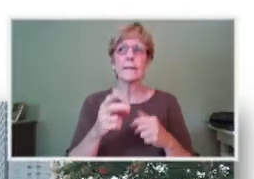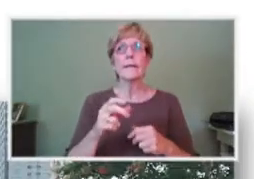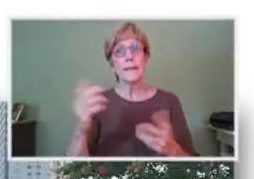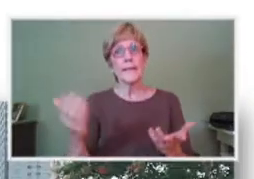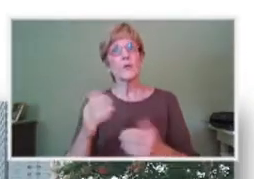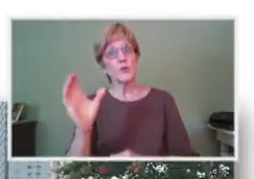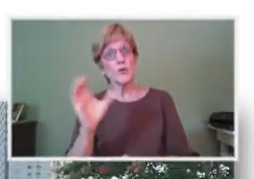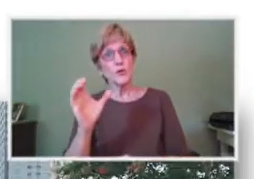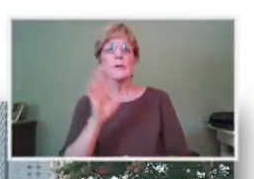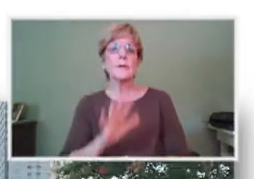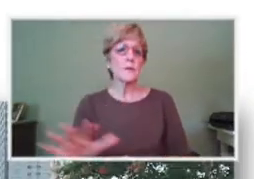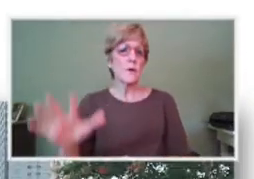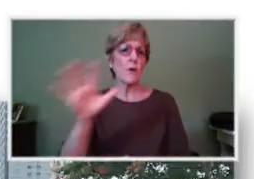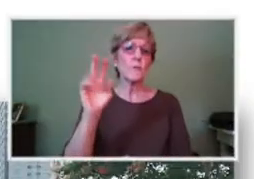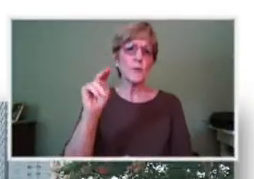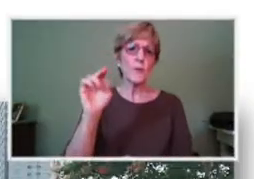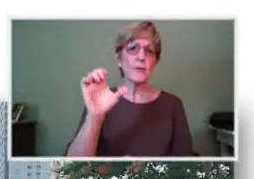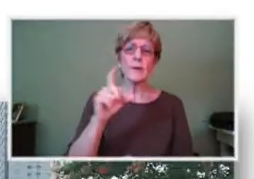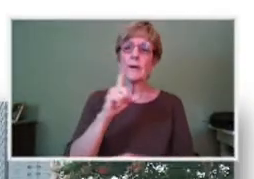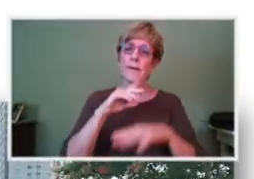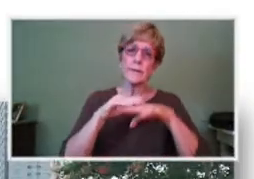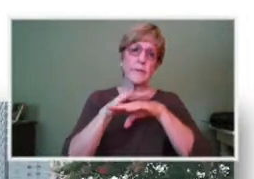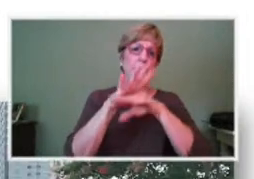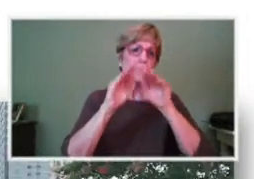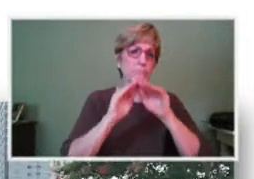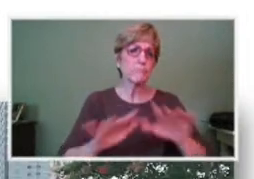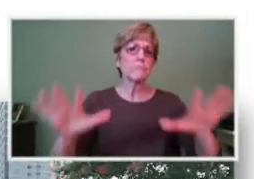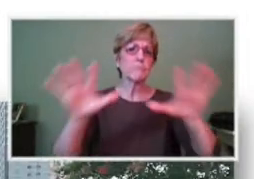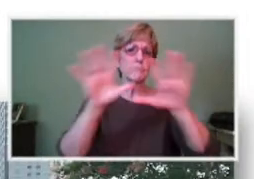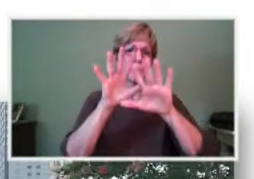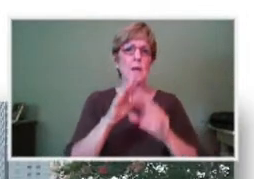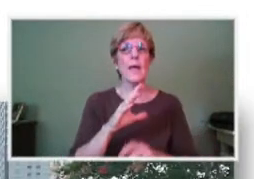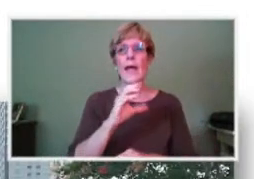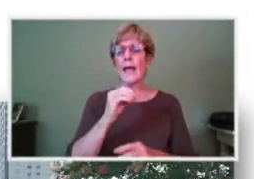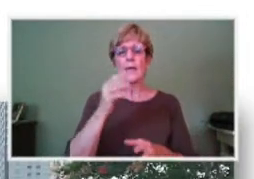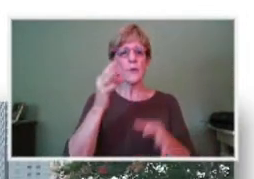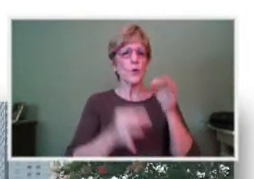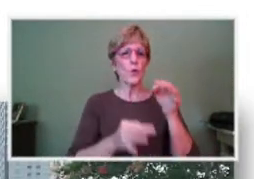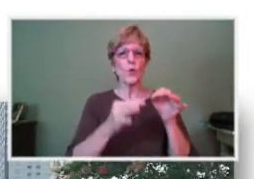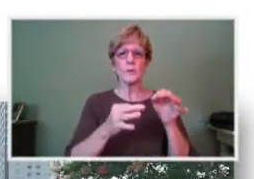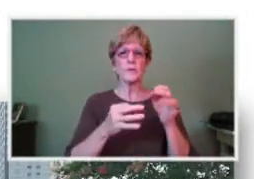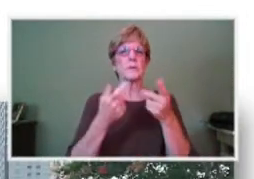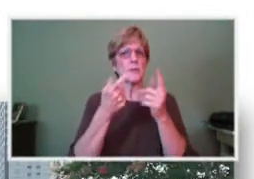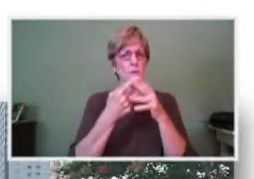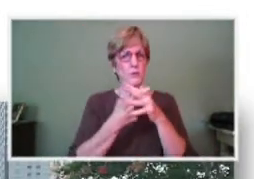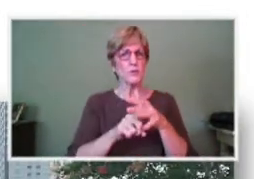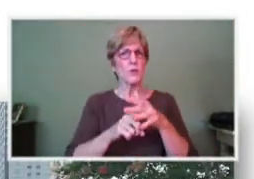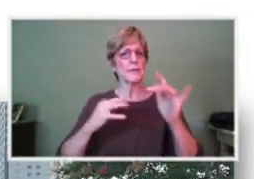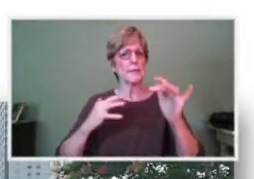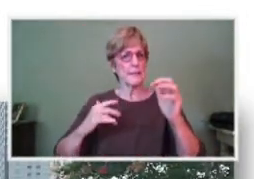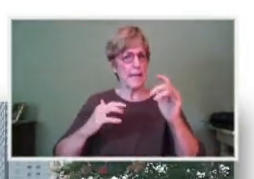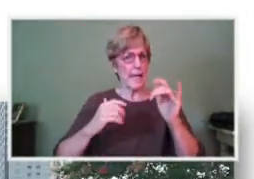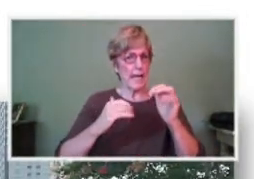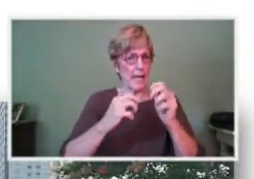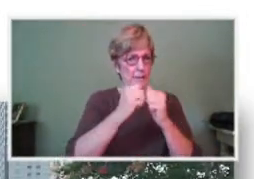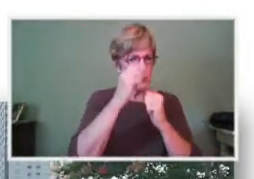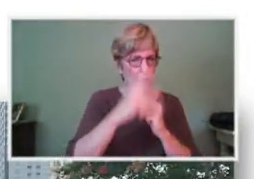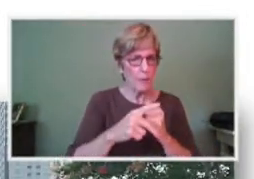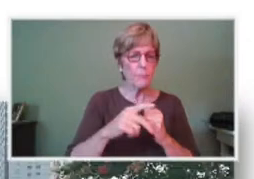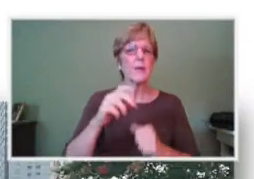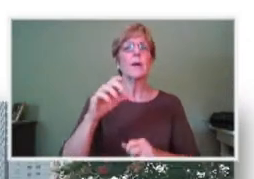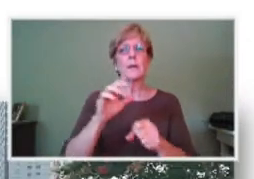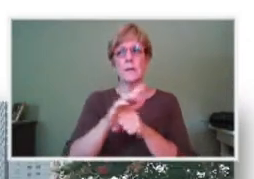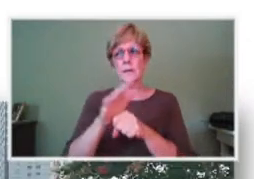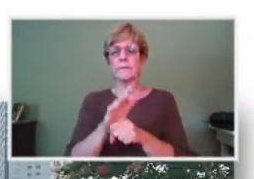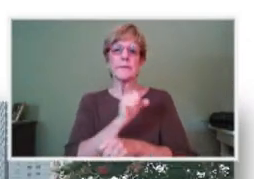across the state and across the country. Also, court backlogs as courts begin to open up, and again, our staffing